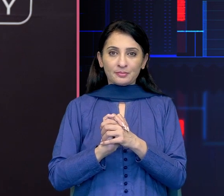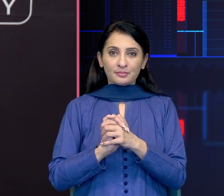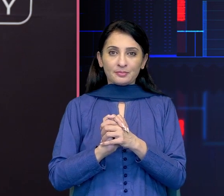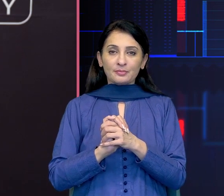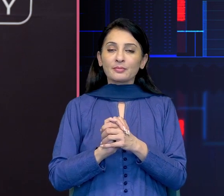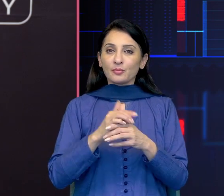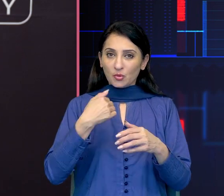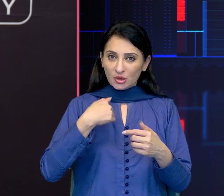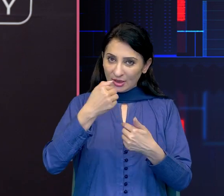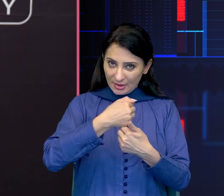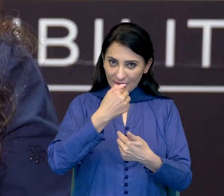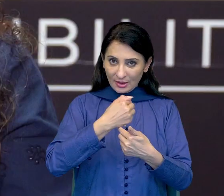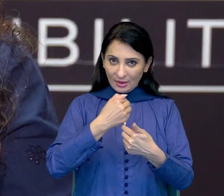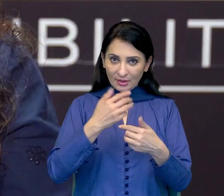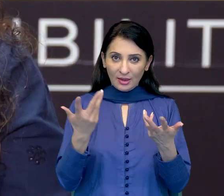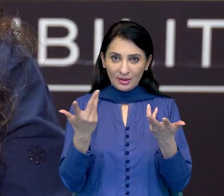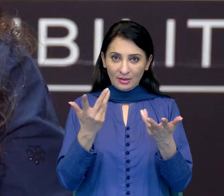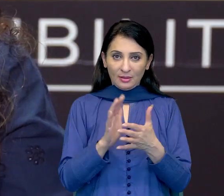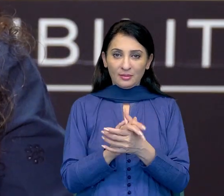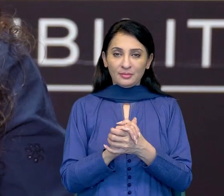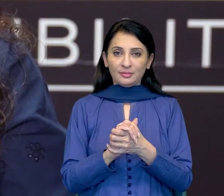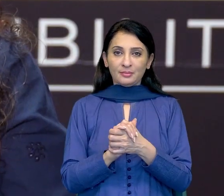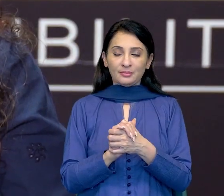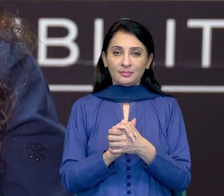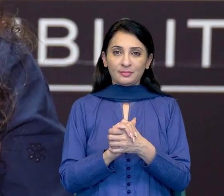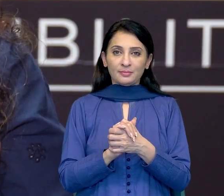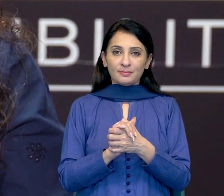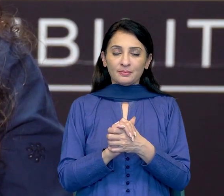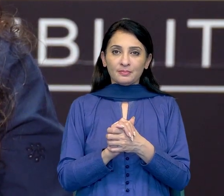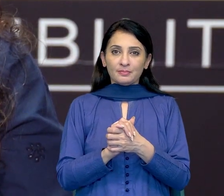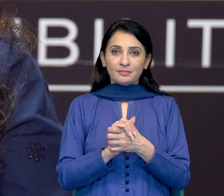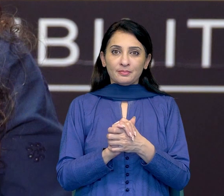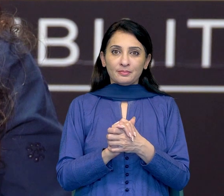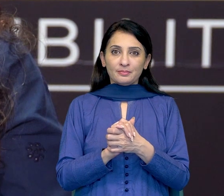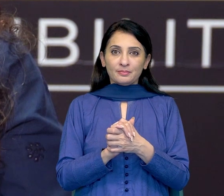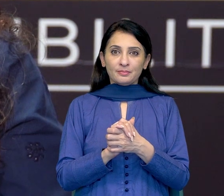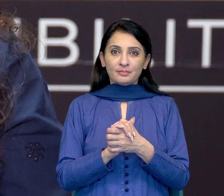this this region